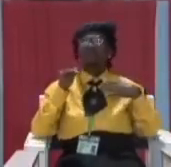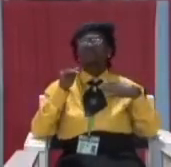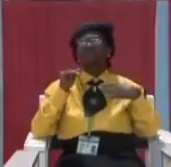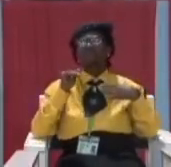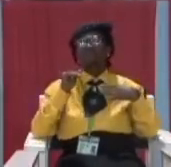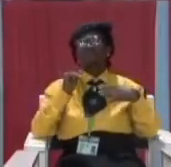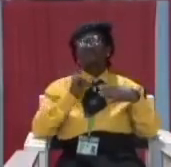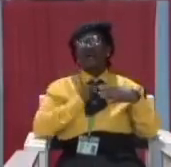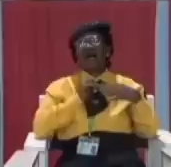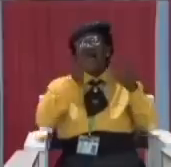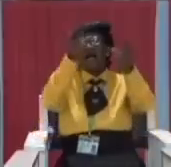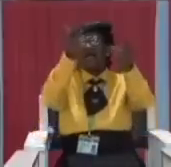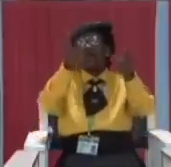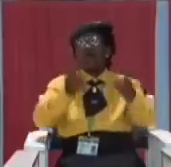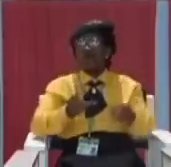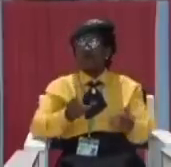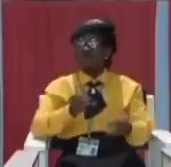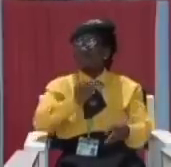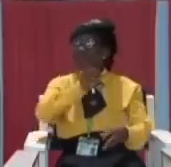I want a taste of his power